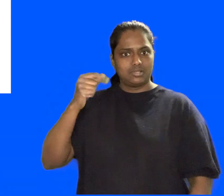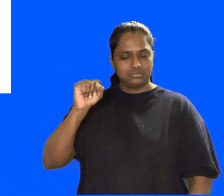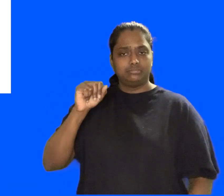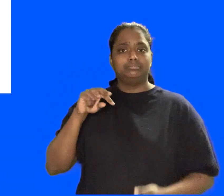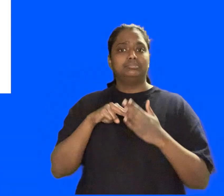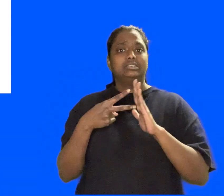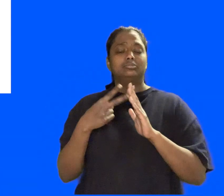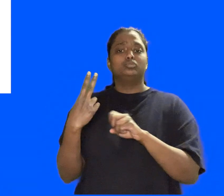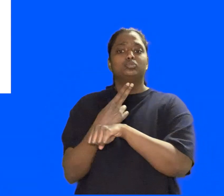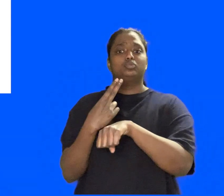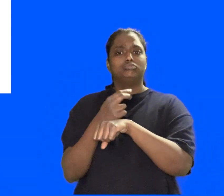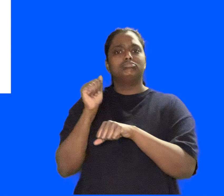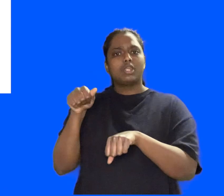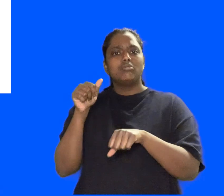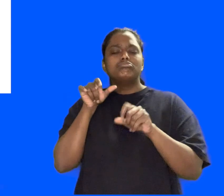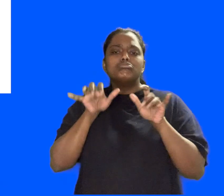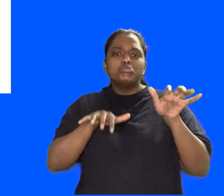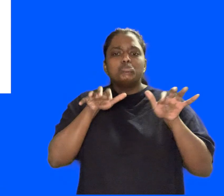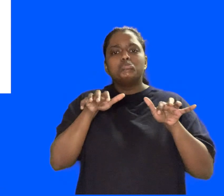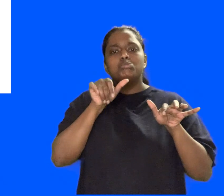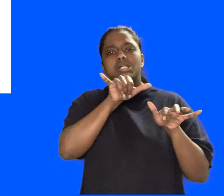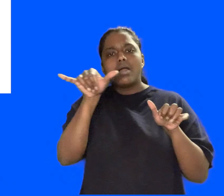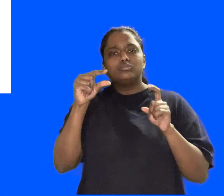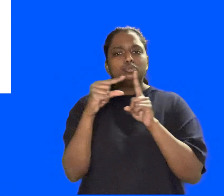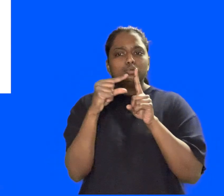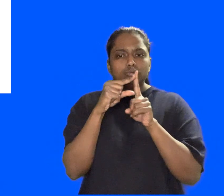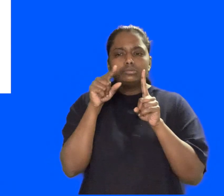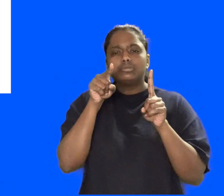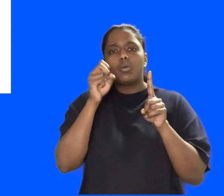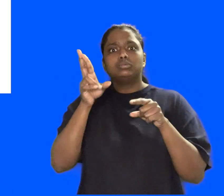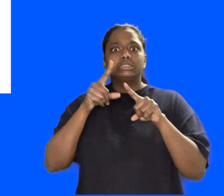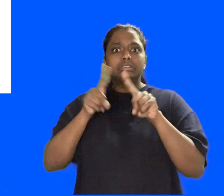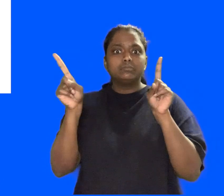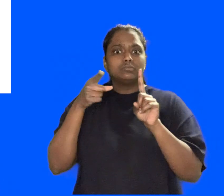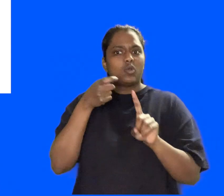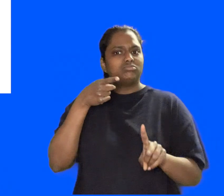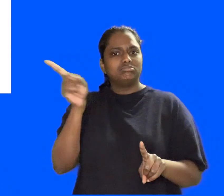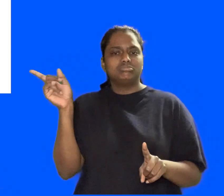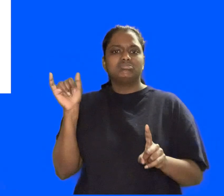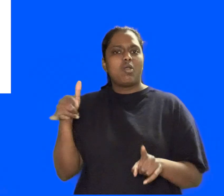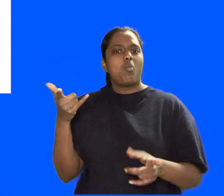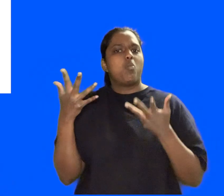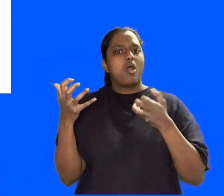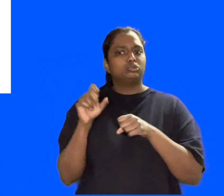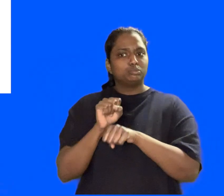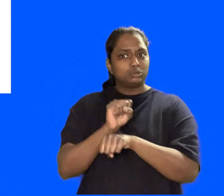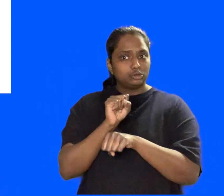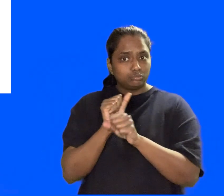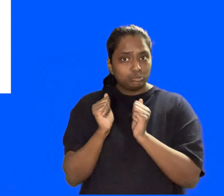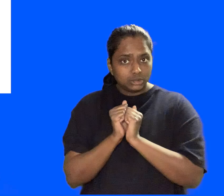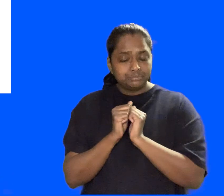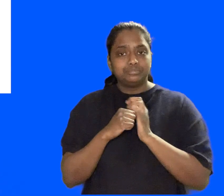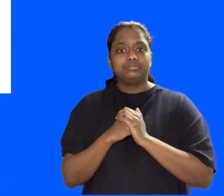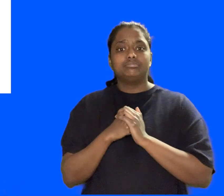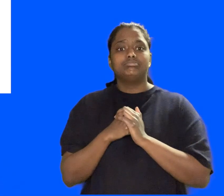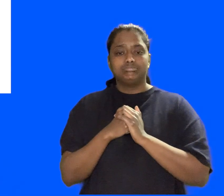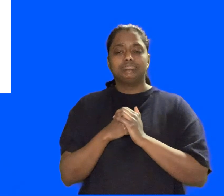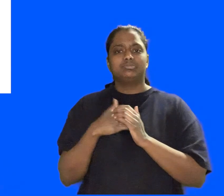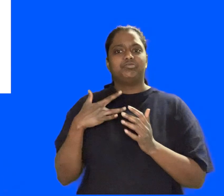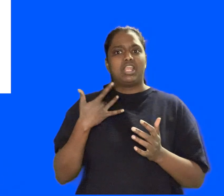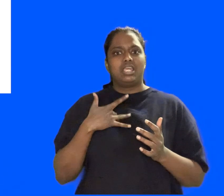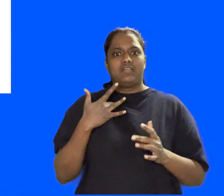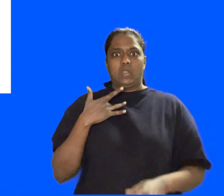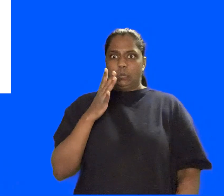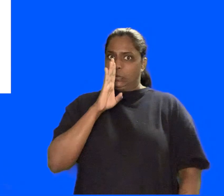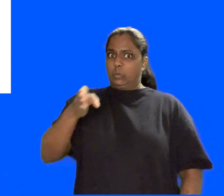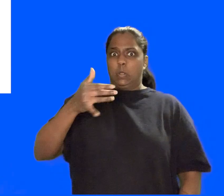this information upfront. Additionally, by using identity tags, users can find others similar or different to them that they would like to work with.